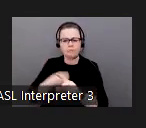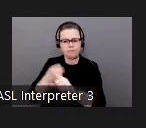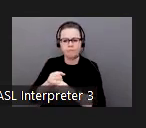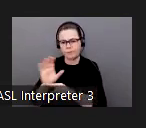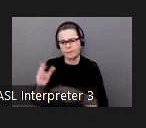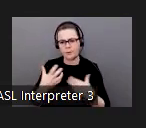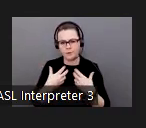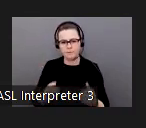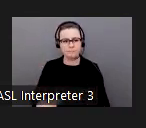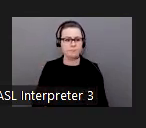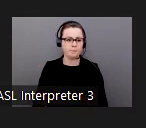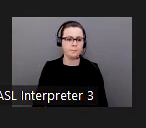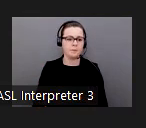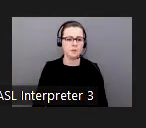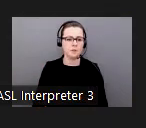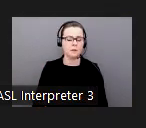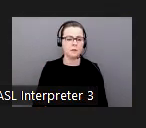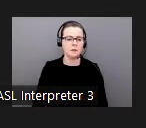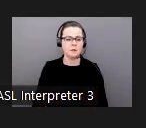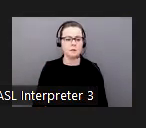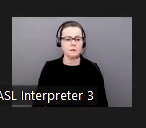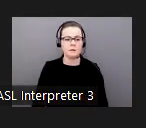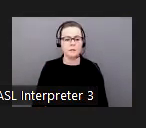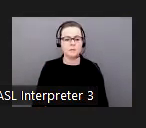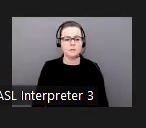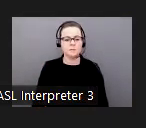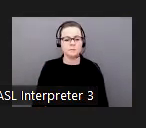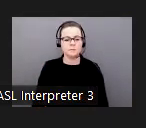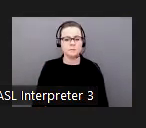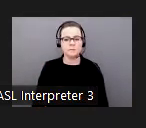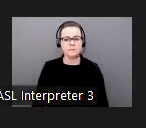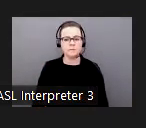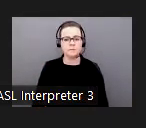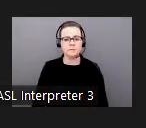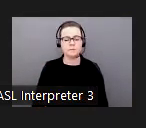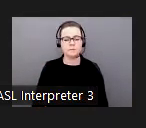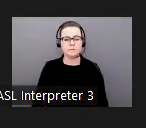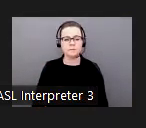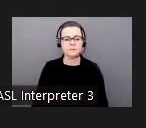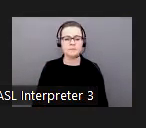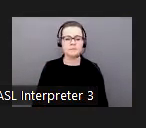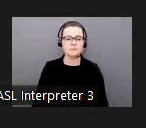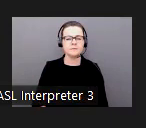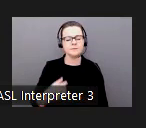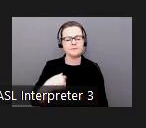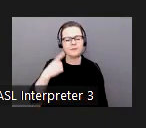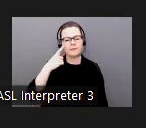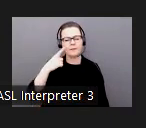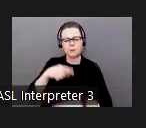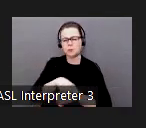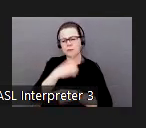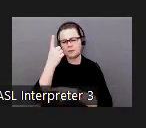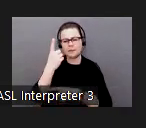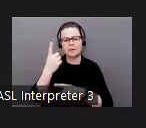And I think that this is changing, but, when I'm in community settings, talking to